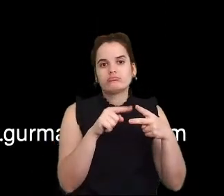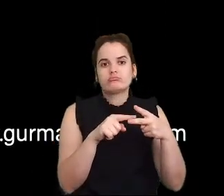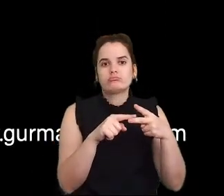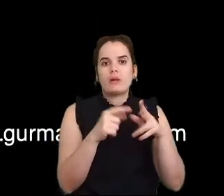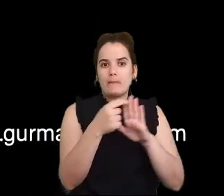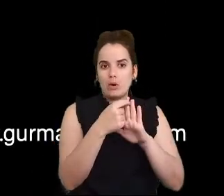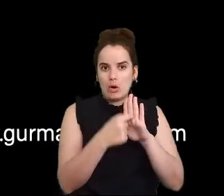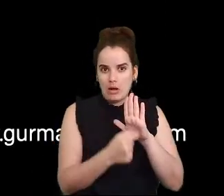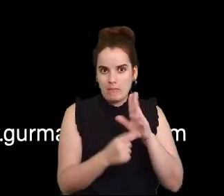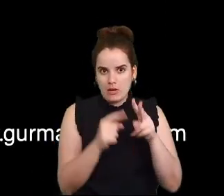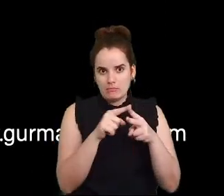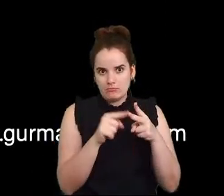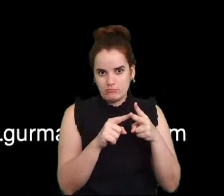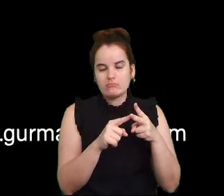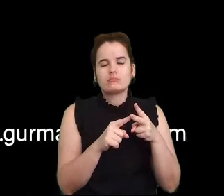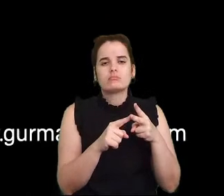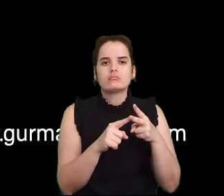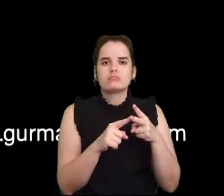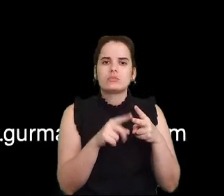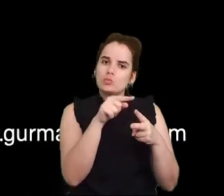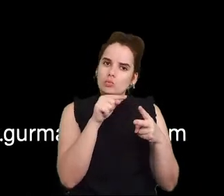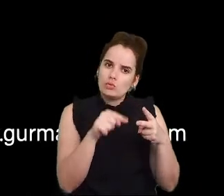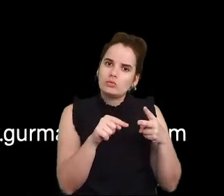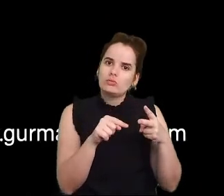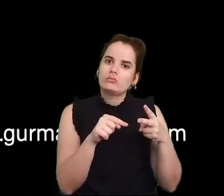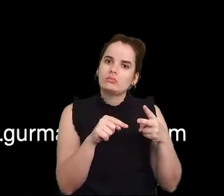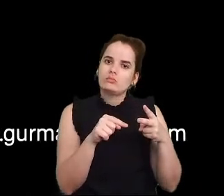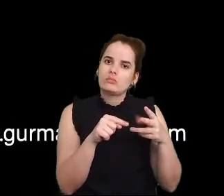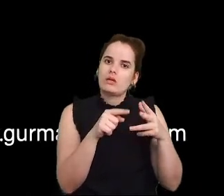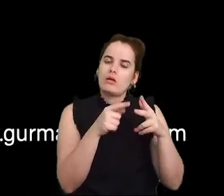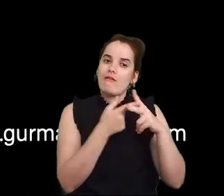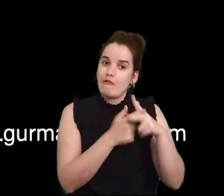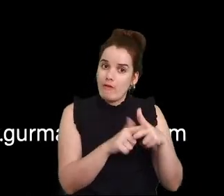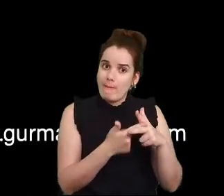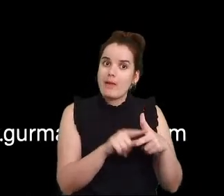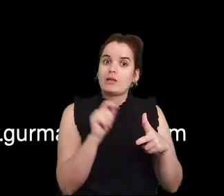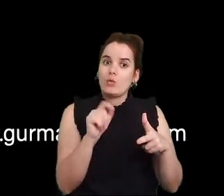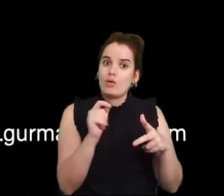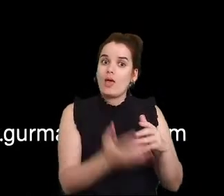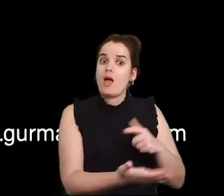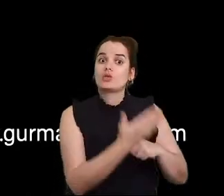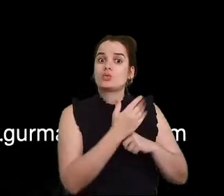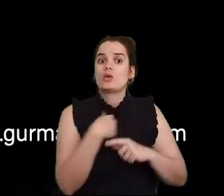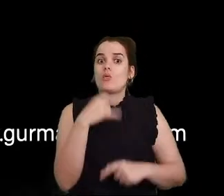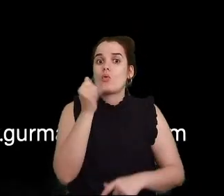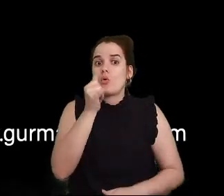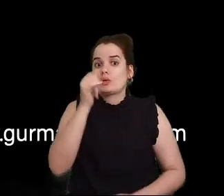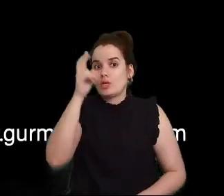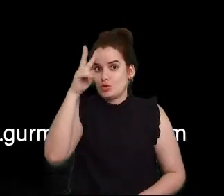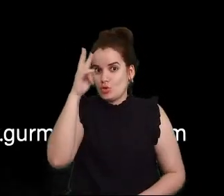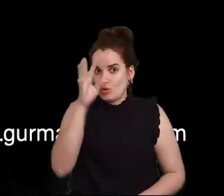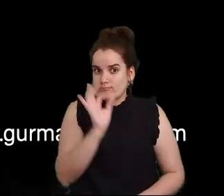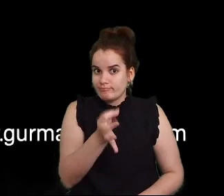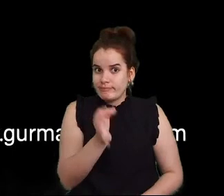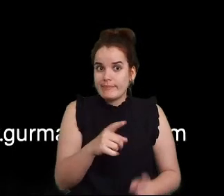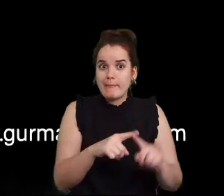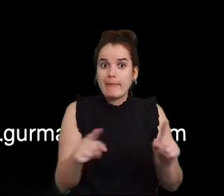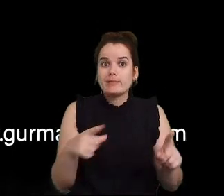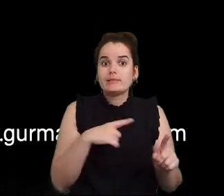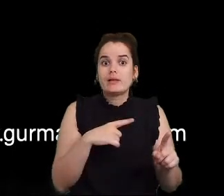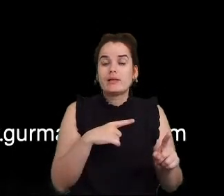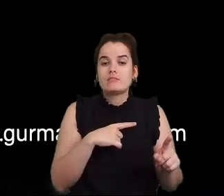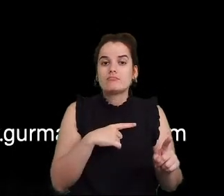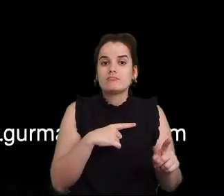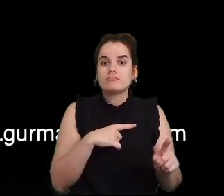on the dashboard end, such as Tableau or Power BI that have these rapidly increasing